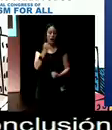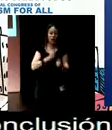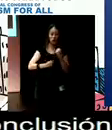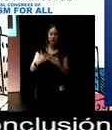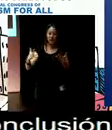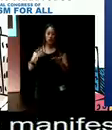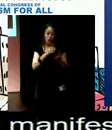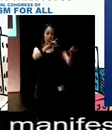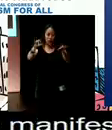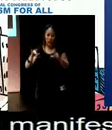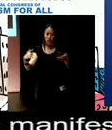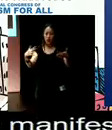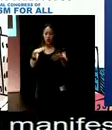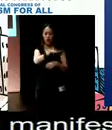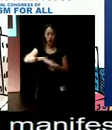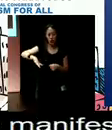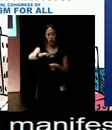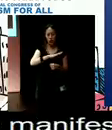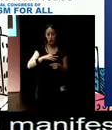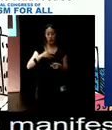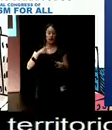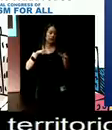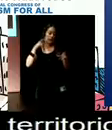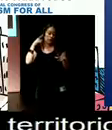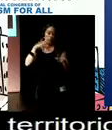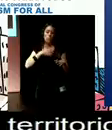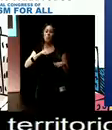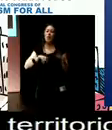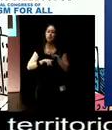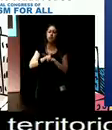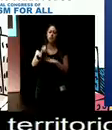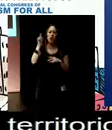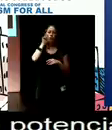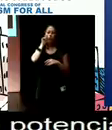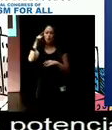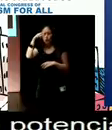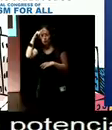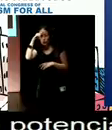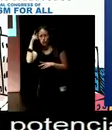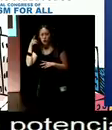on which cultural economic activities are based,